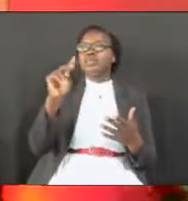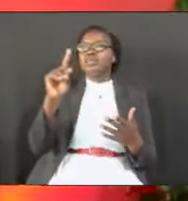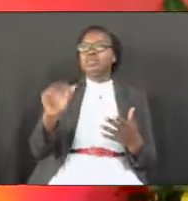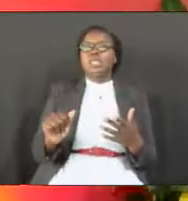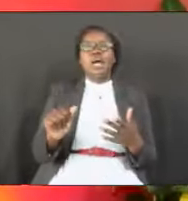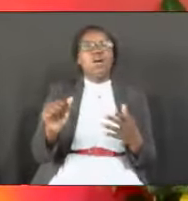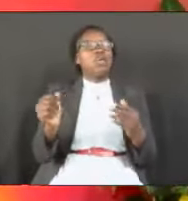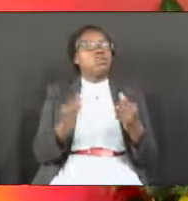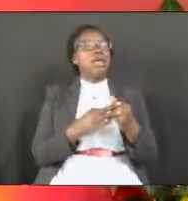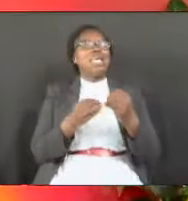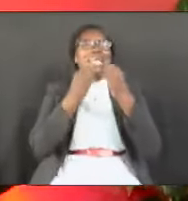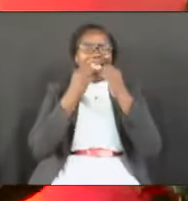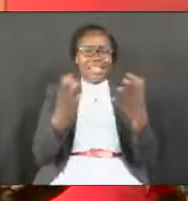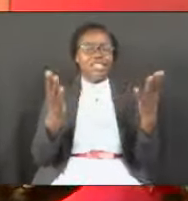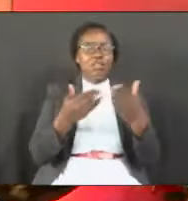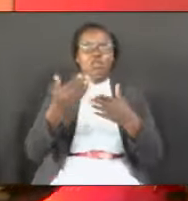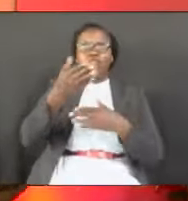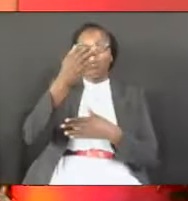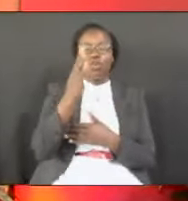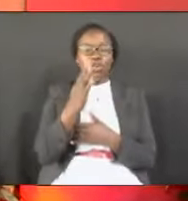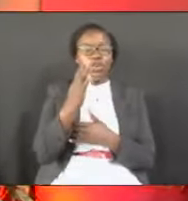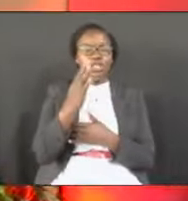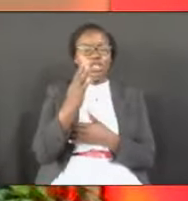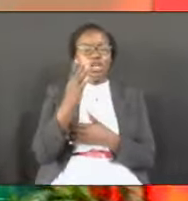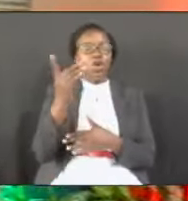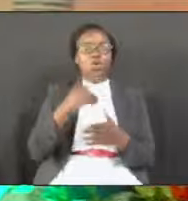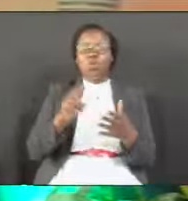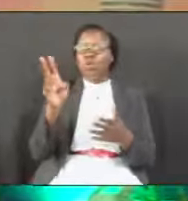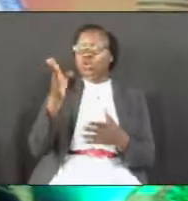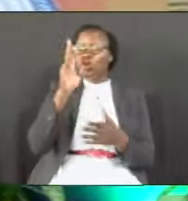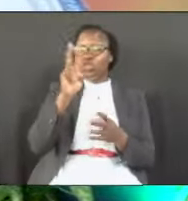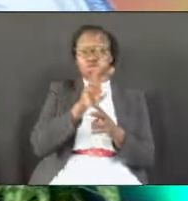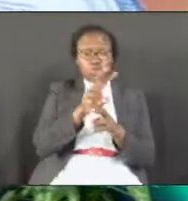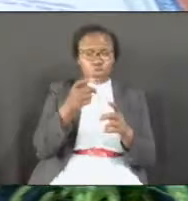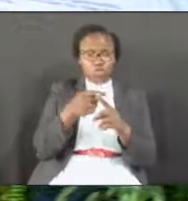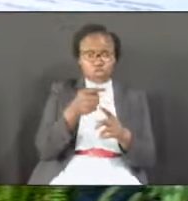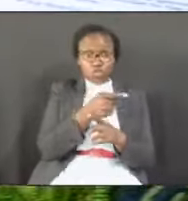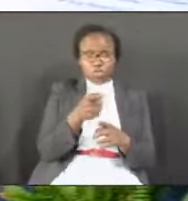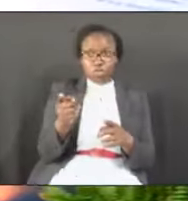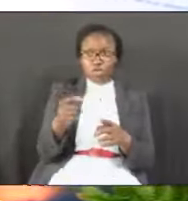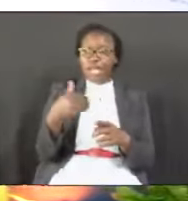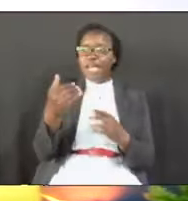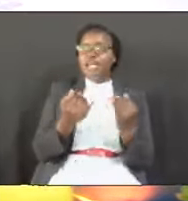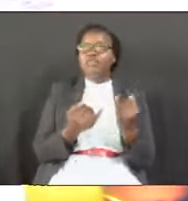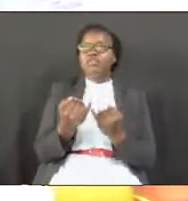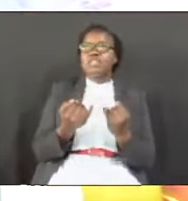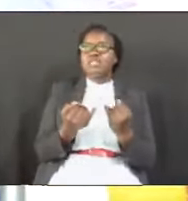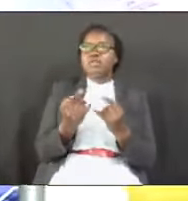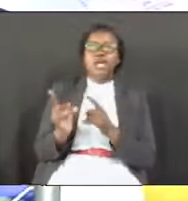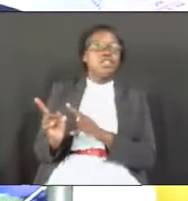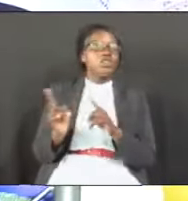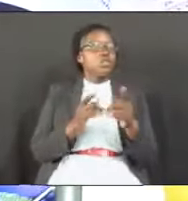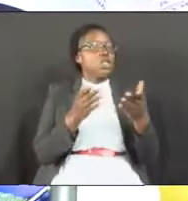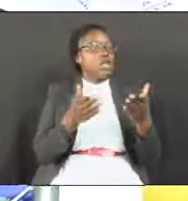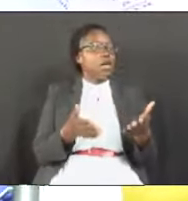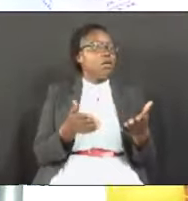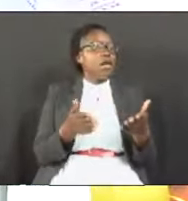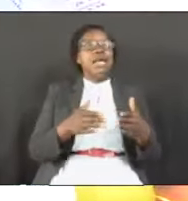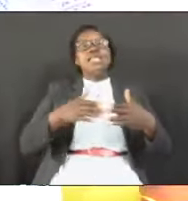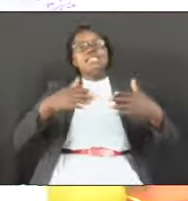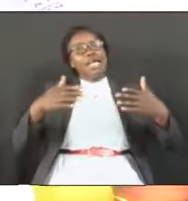it doesn't matter to God. What God is looking out from you every Sabbath as you come here is